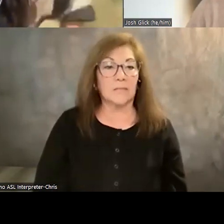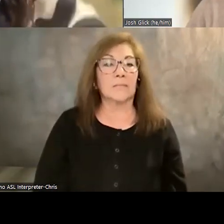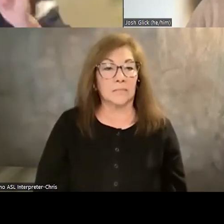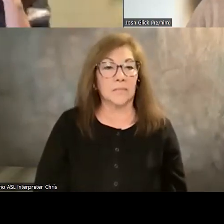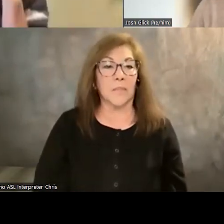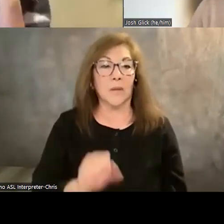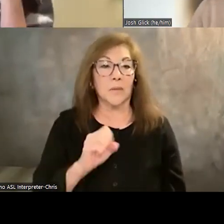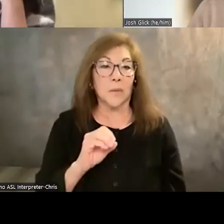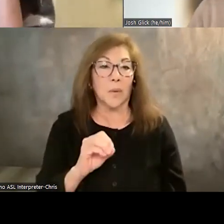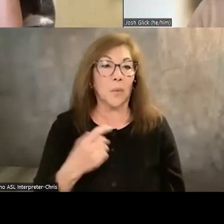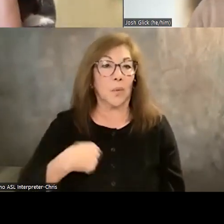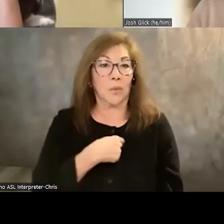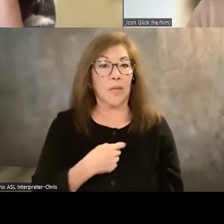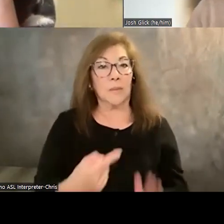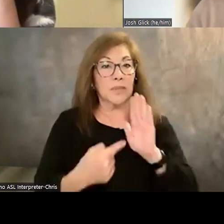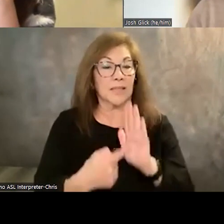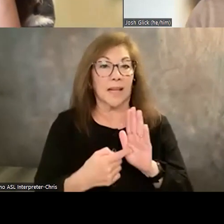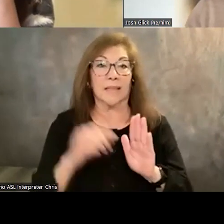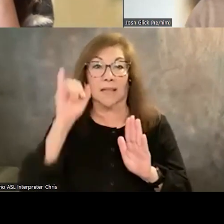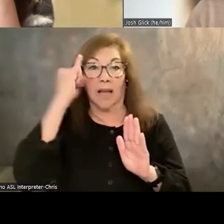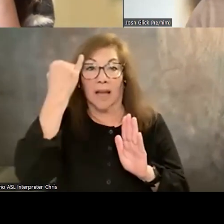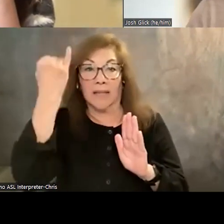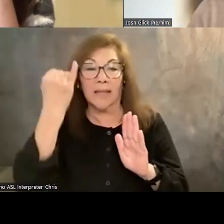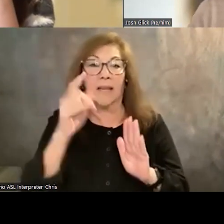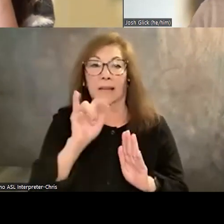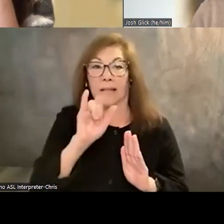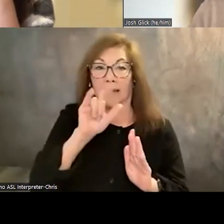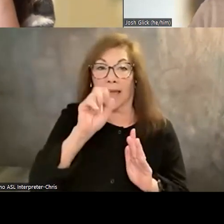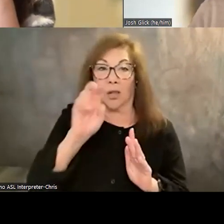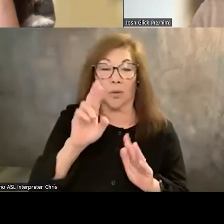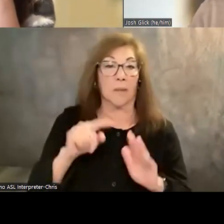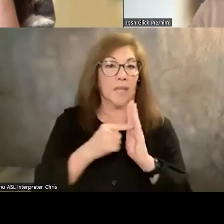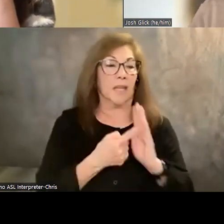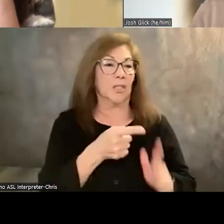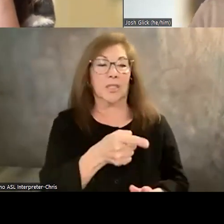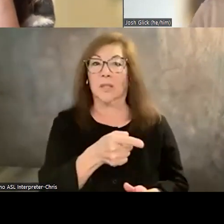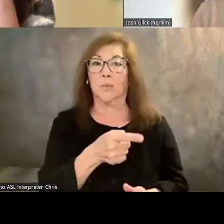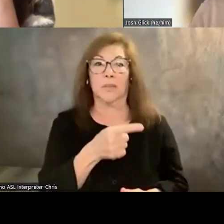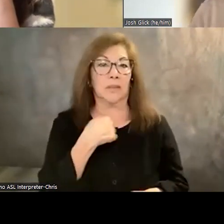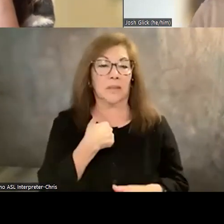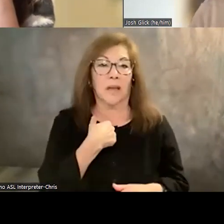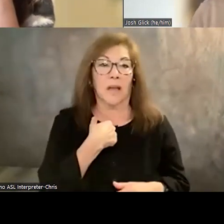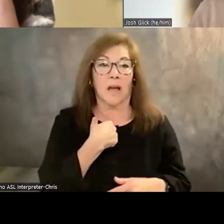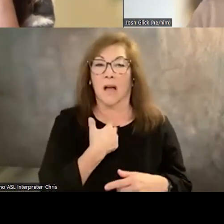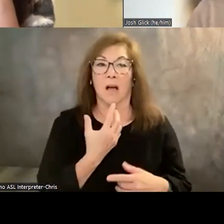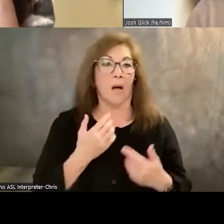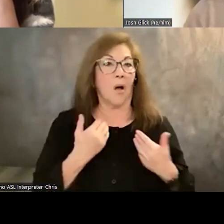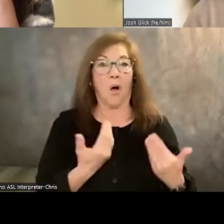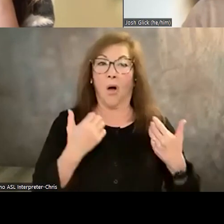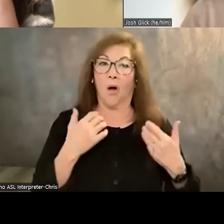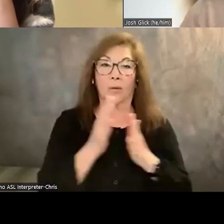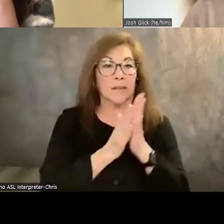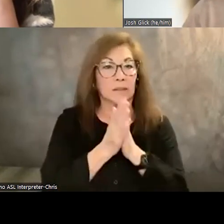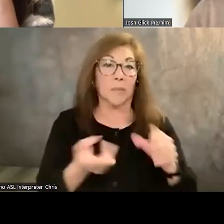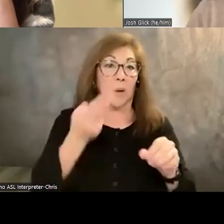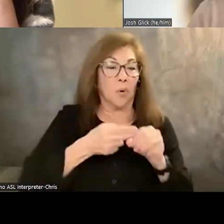So when we presented this as an idea to Taylor at the very beginning, she was instantly so on board and genuinely has felt a kind